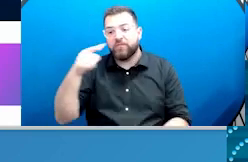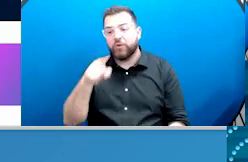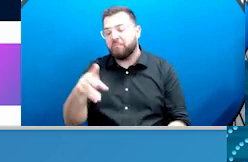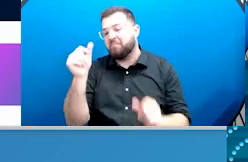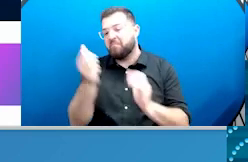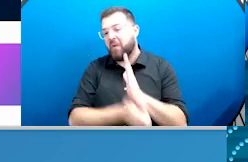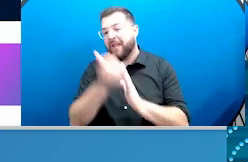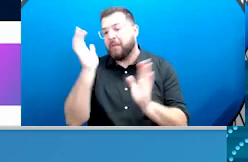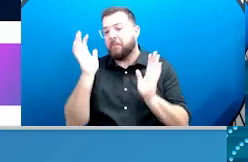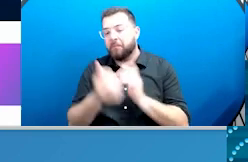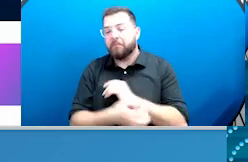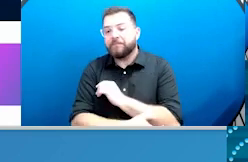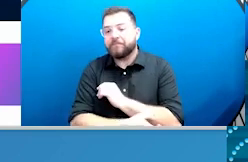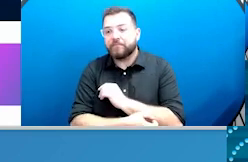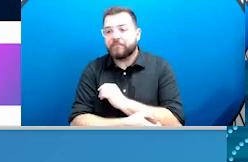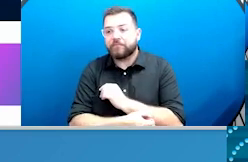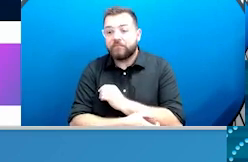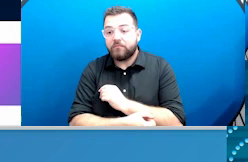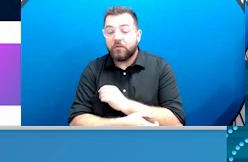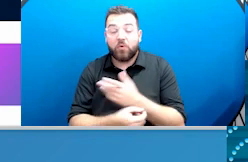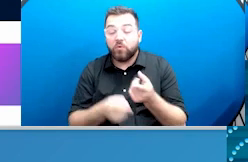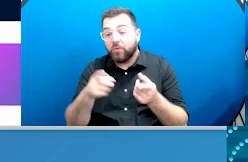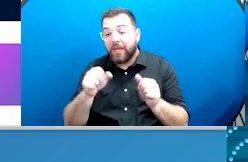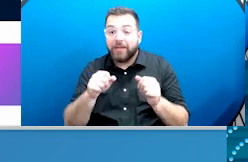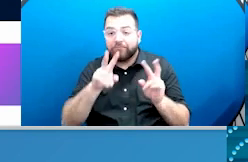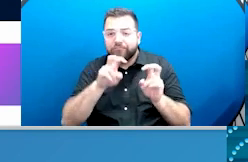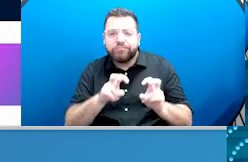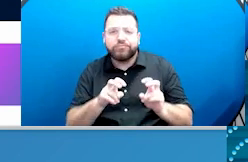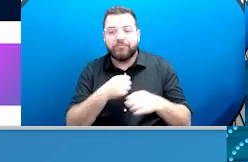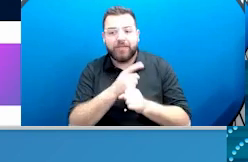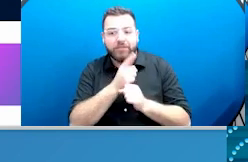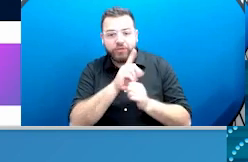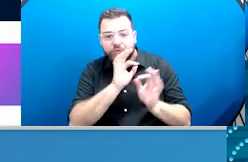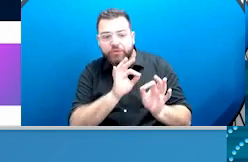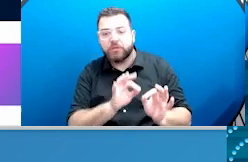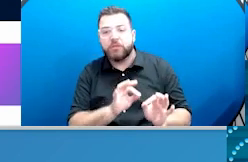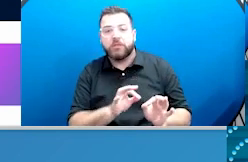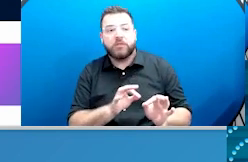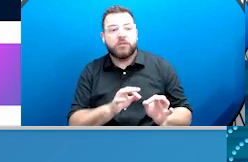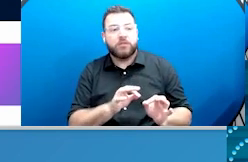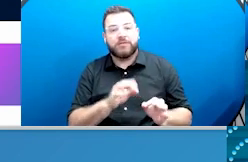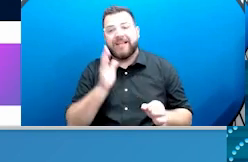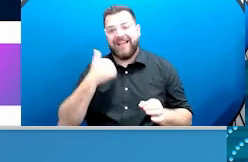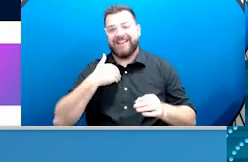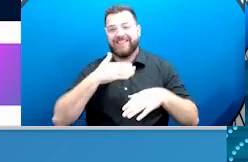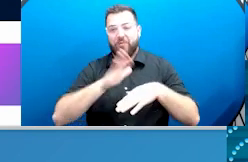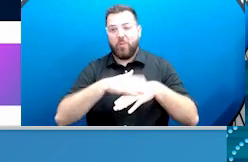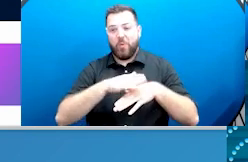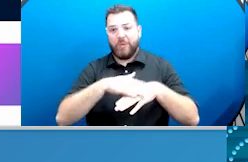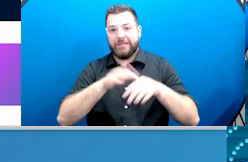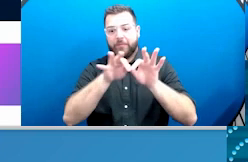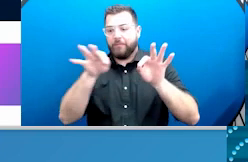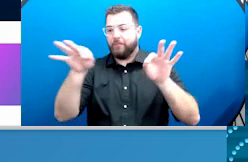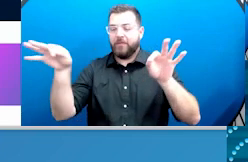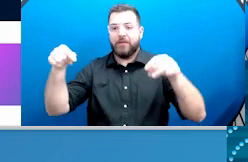And so you can read them over. There is a disclaimer at top, which I think is very important. It's like, this